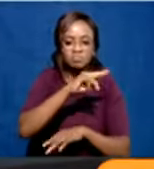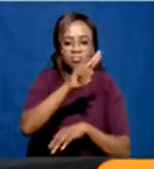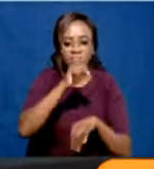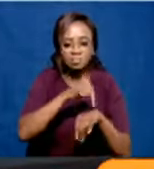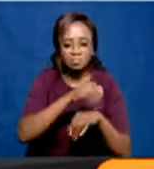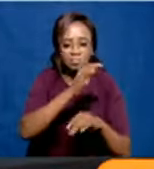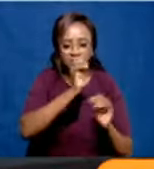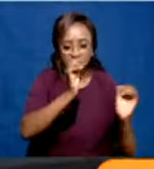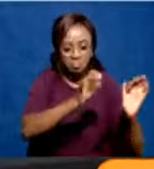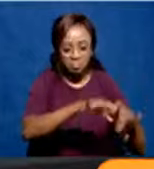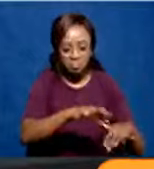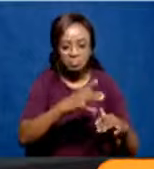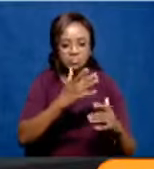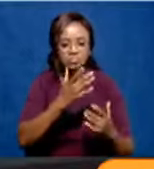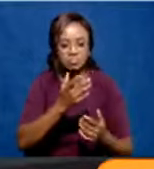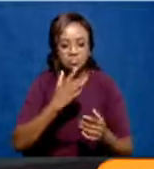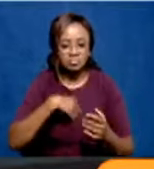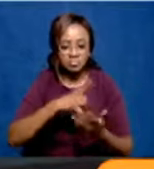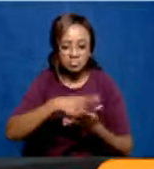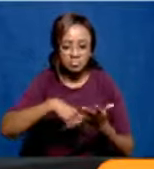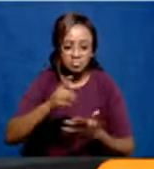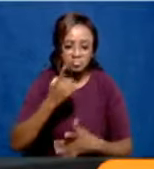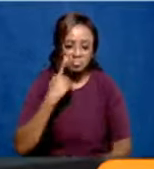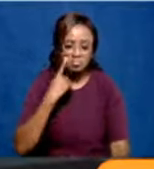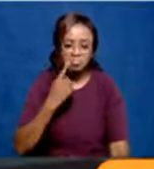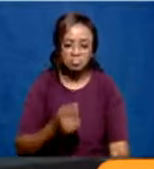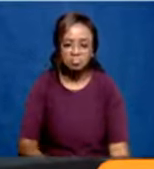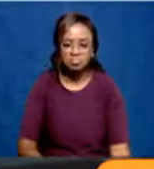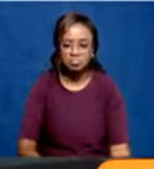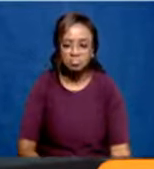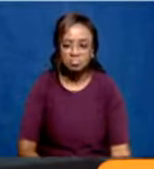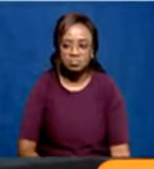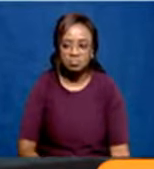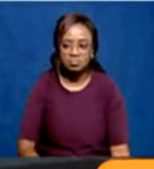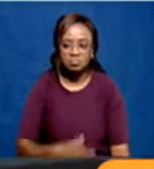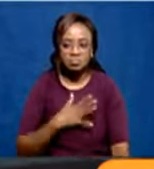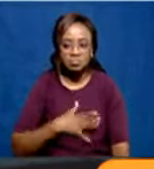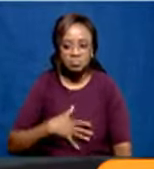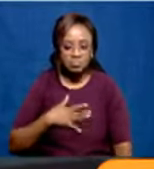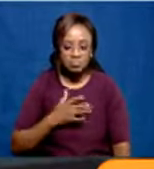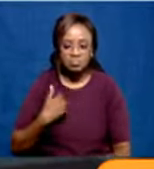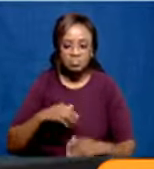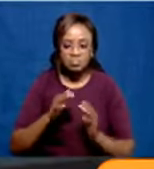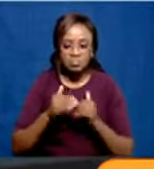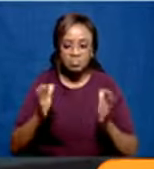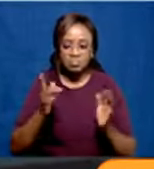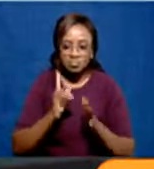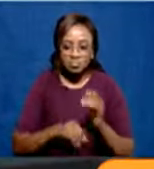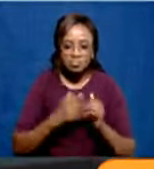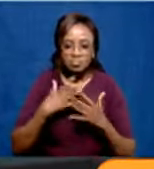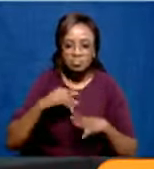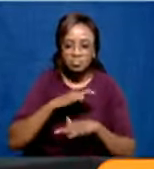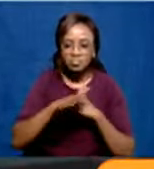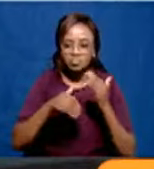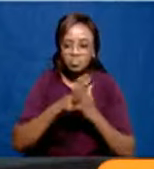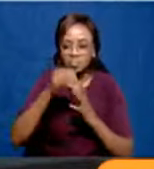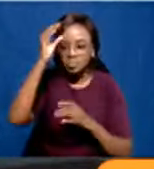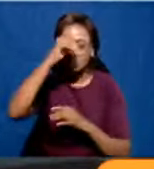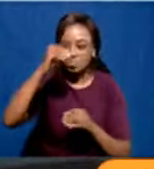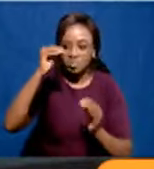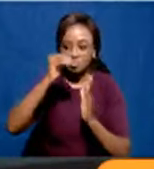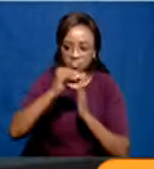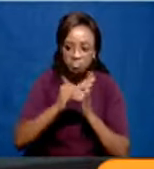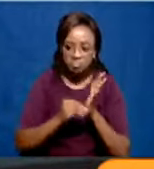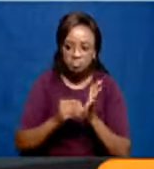Senate to be able to vet these things before those regulations are gazetted. Let's be honest, it is not going to be that everybody's view has been taken into account. There has to be a